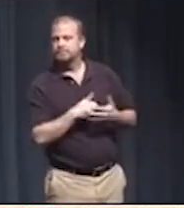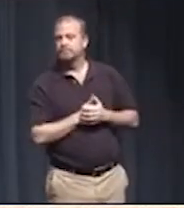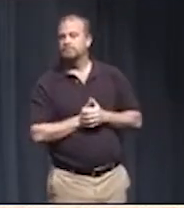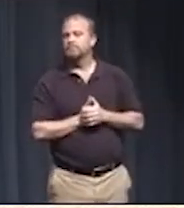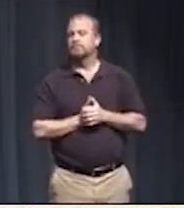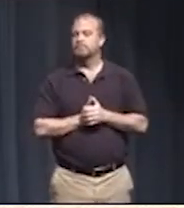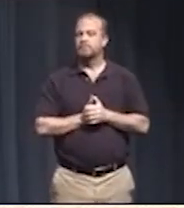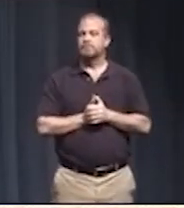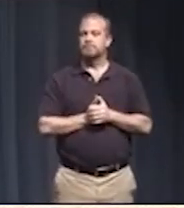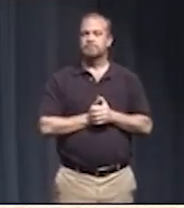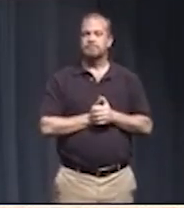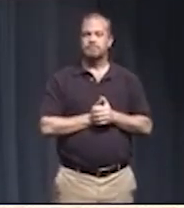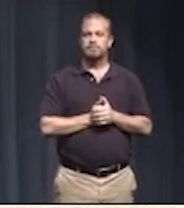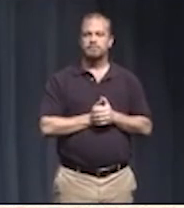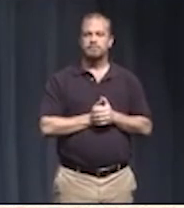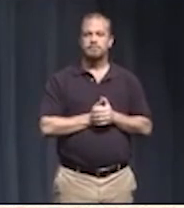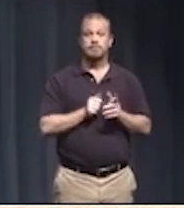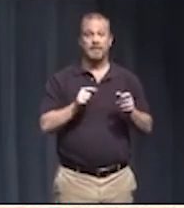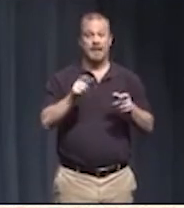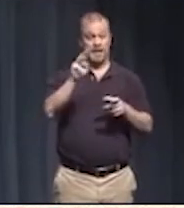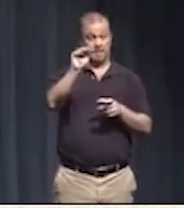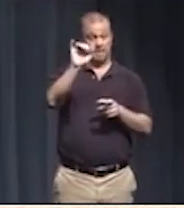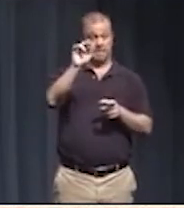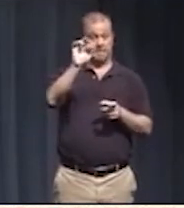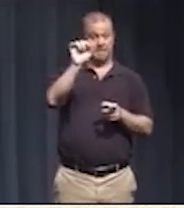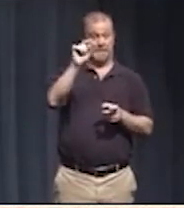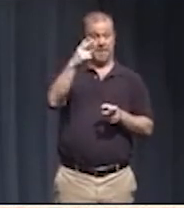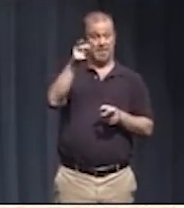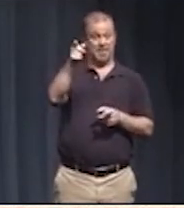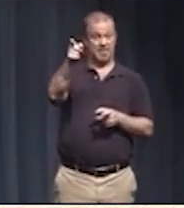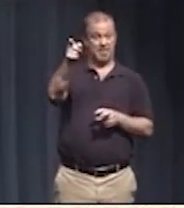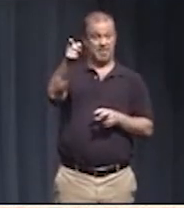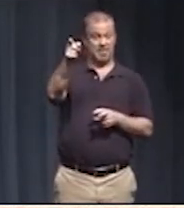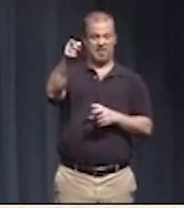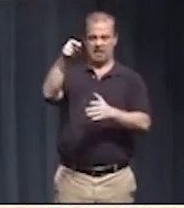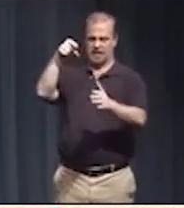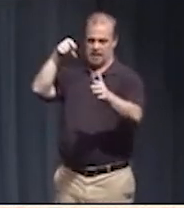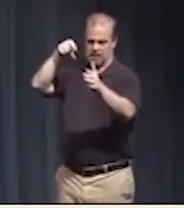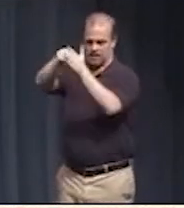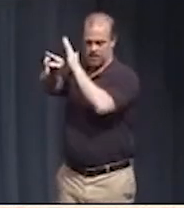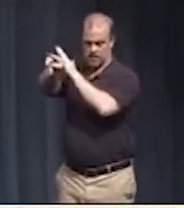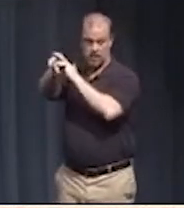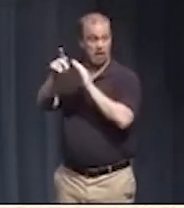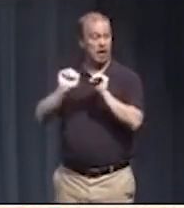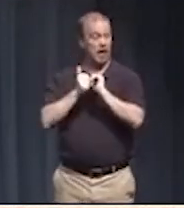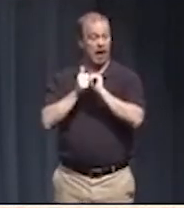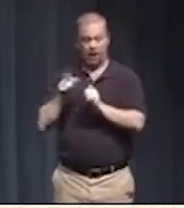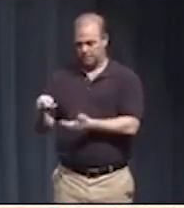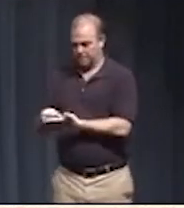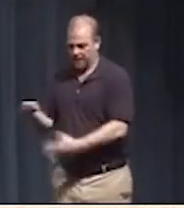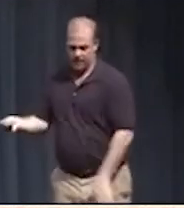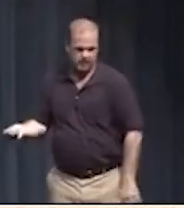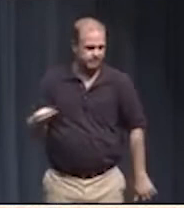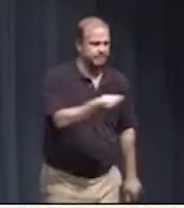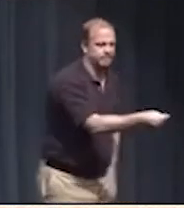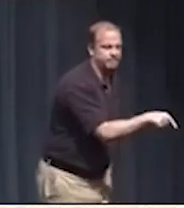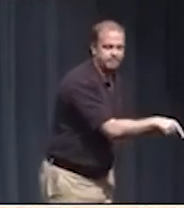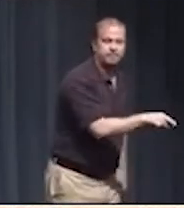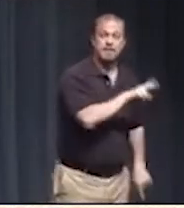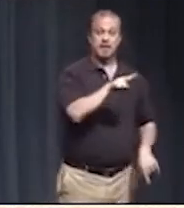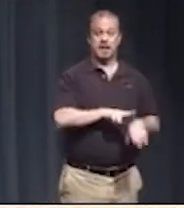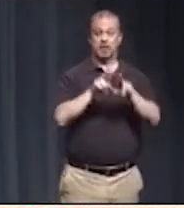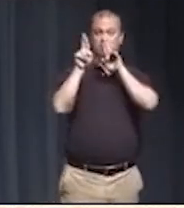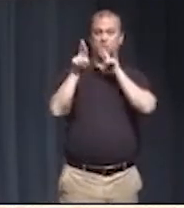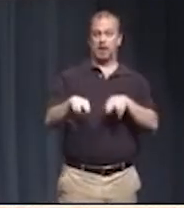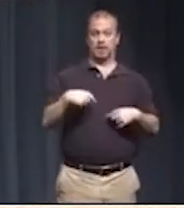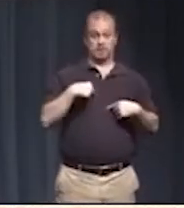We're trying to kill the mammoth. We're trying to provide. It's our natural reaction to